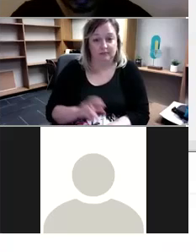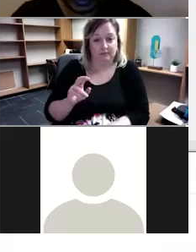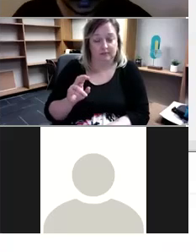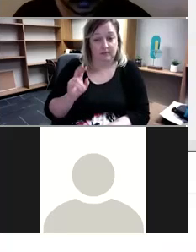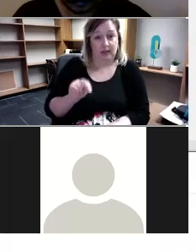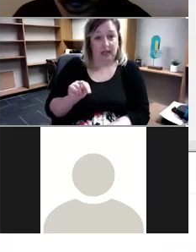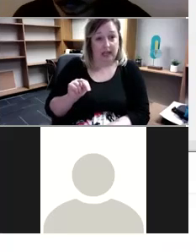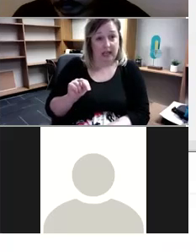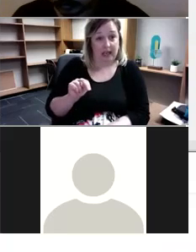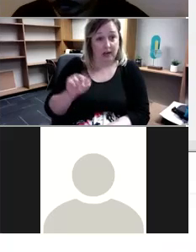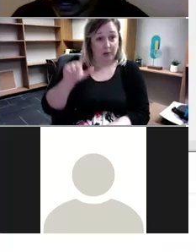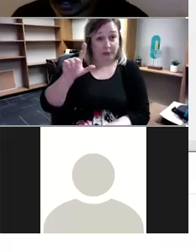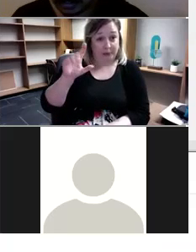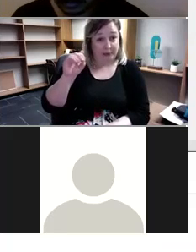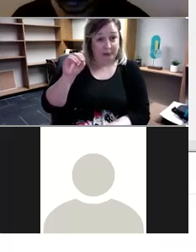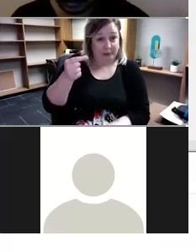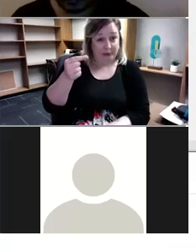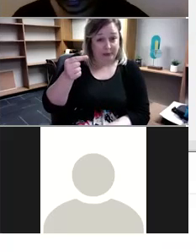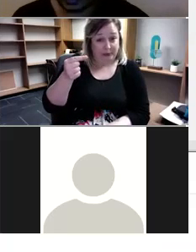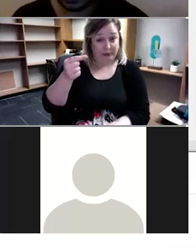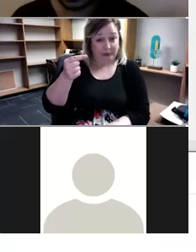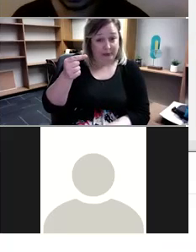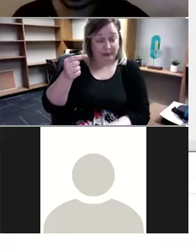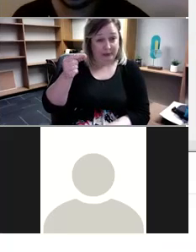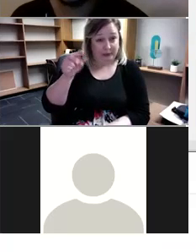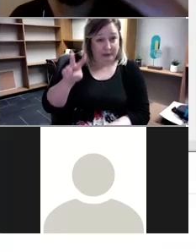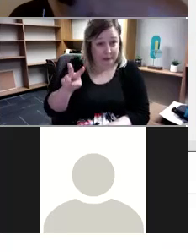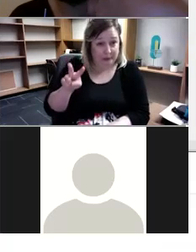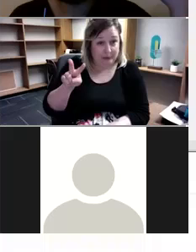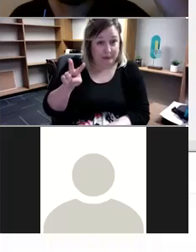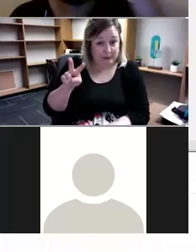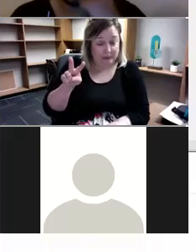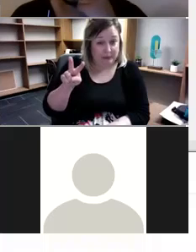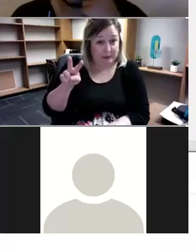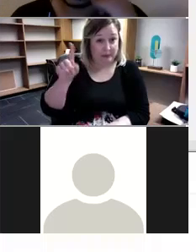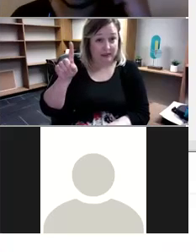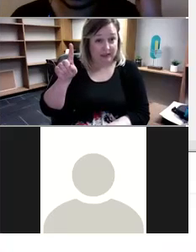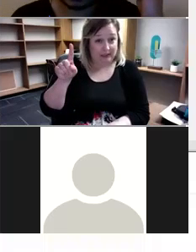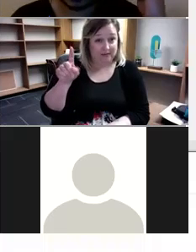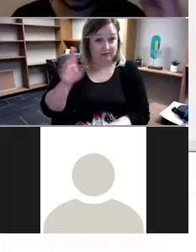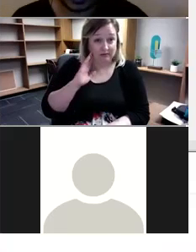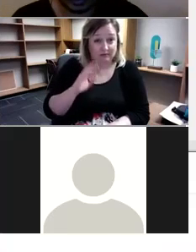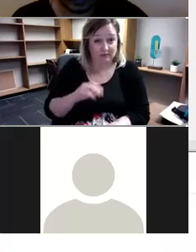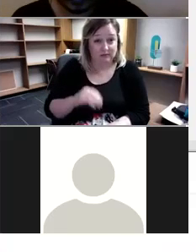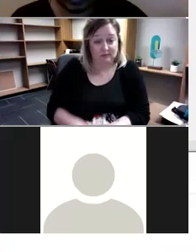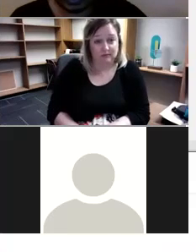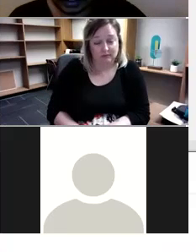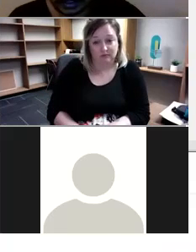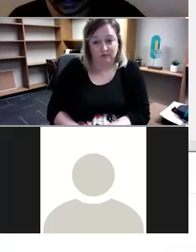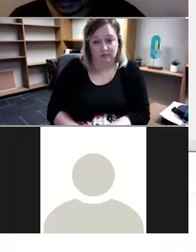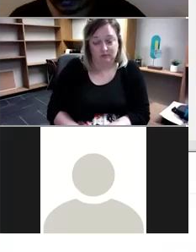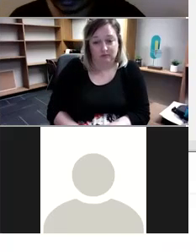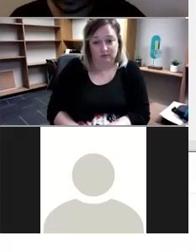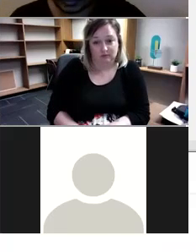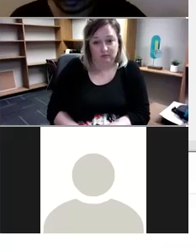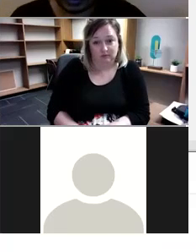log base b of a is going to be log base 2 of 1, that is n raised to the power of 0.